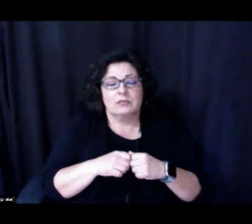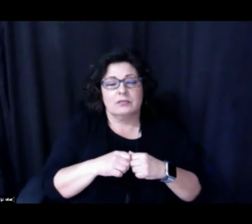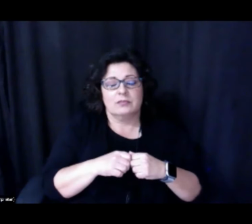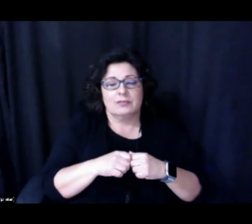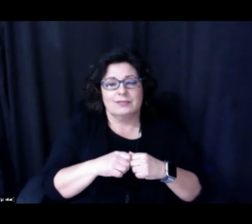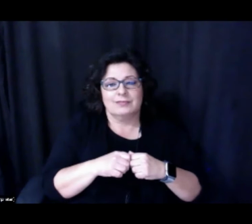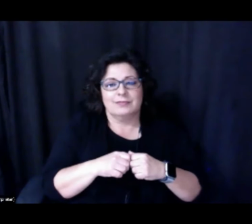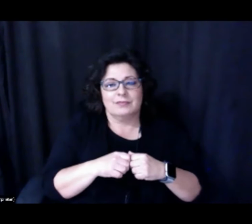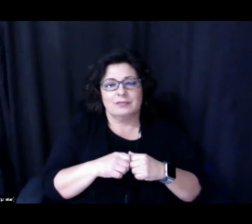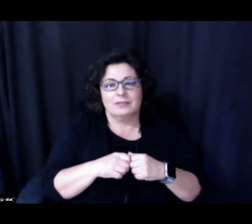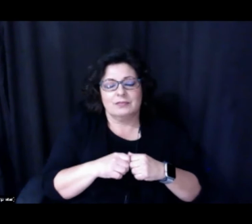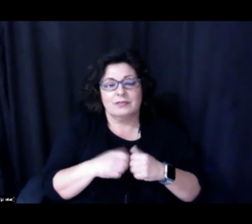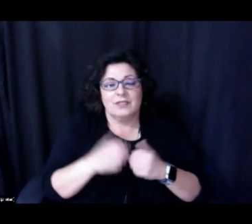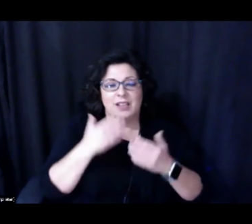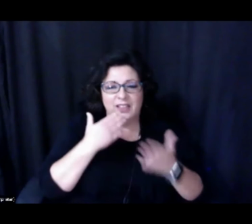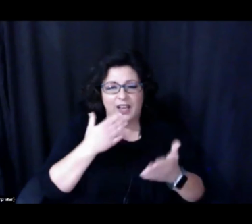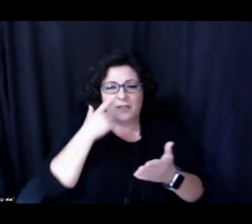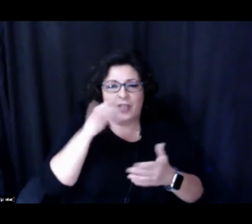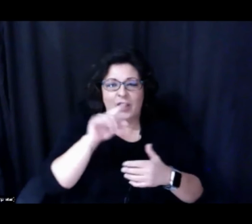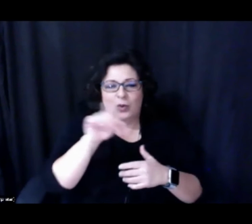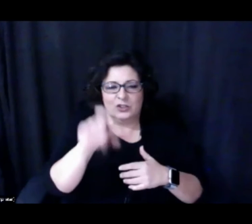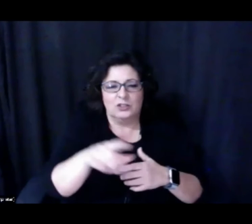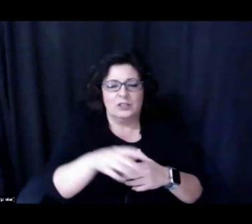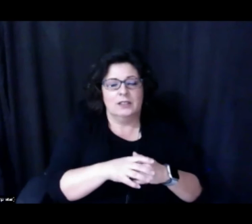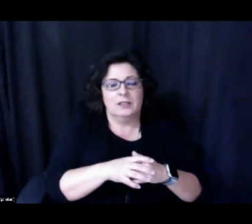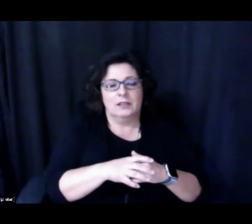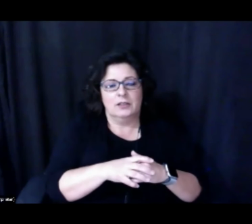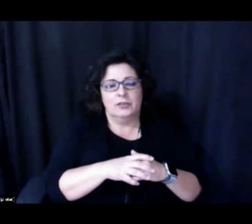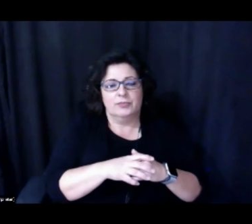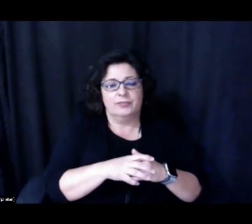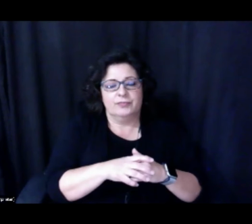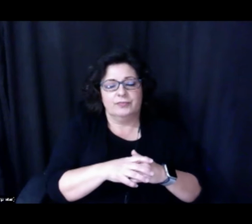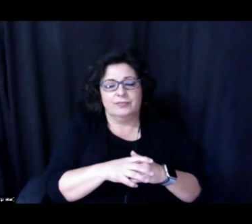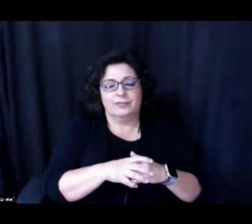Okay, thank you for that question.